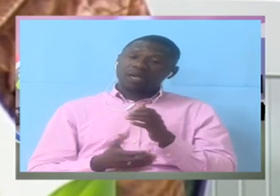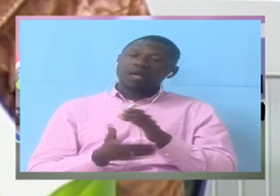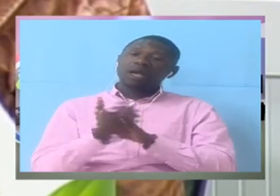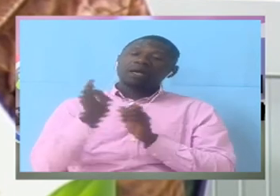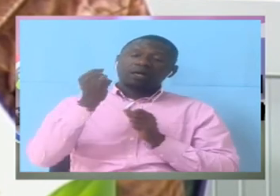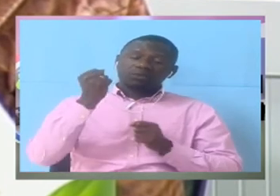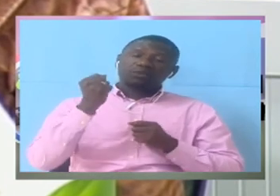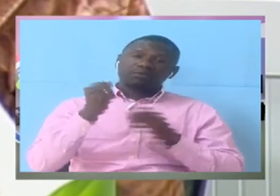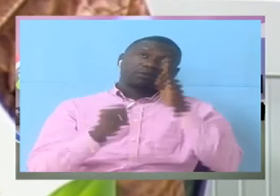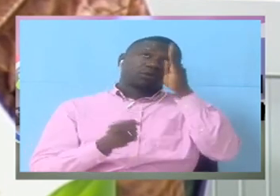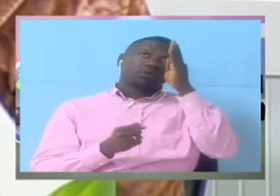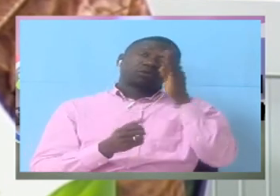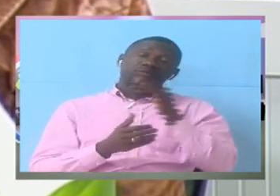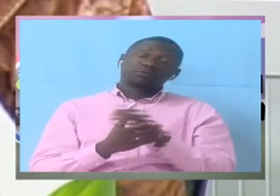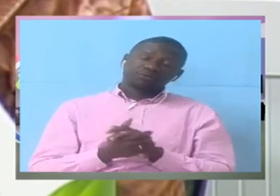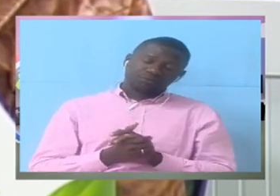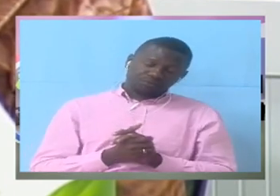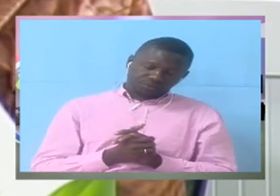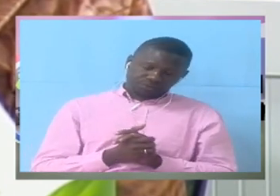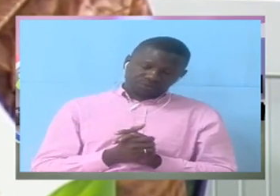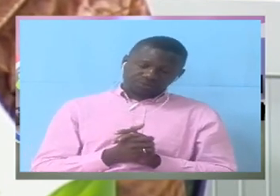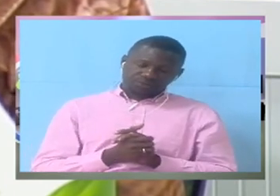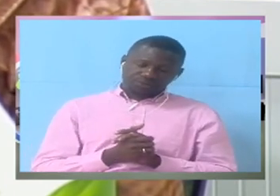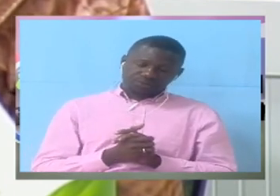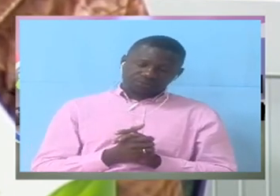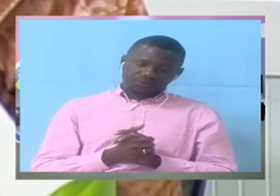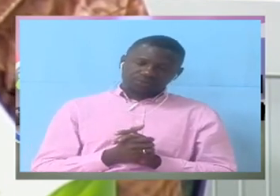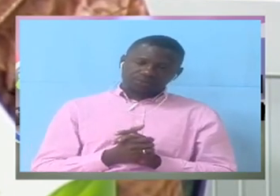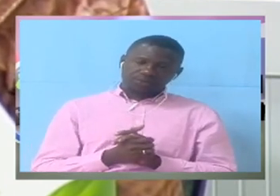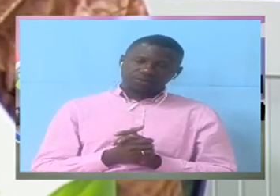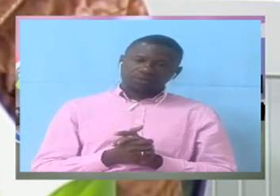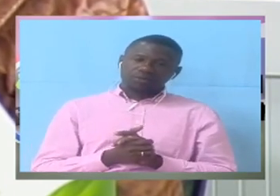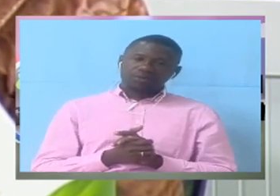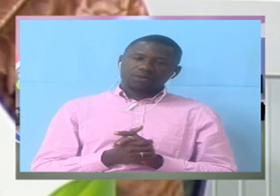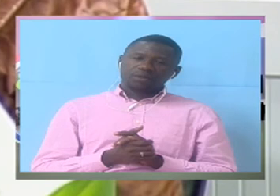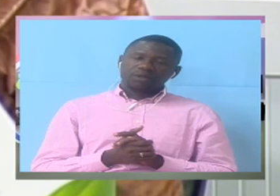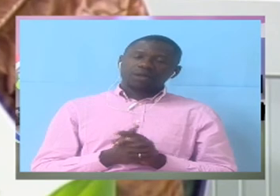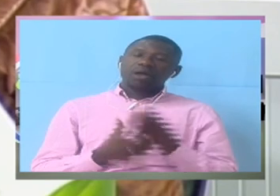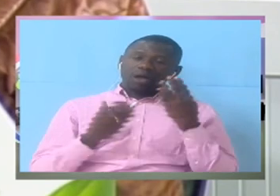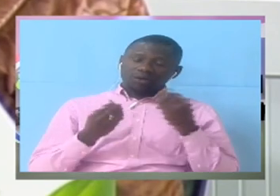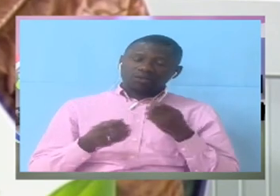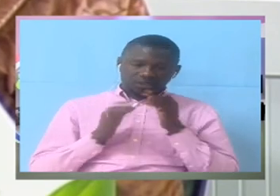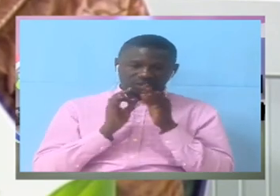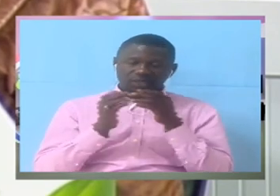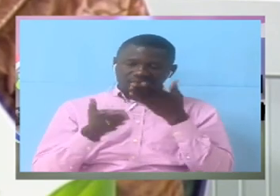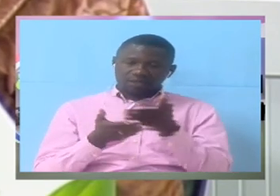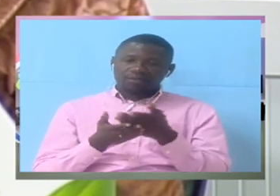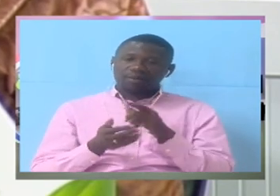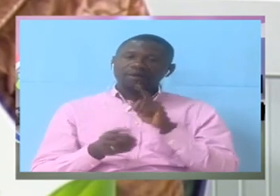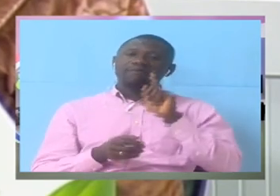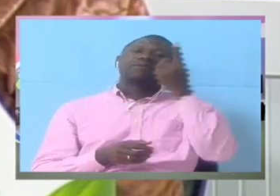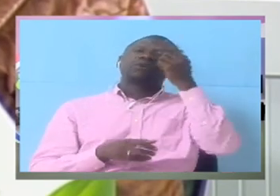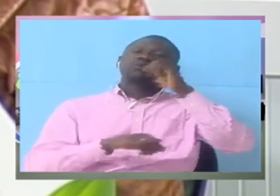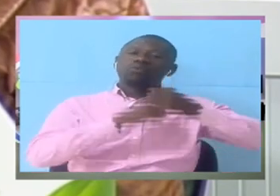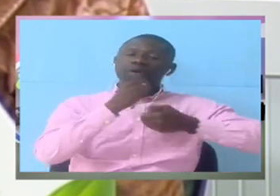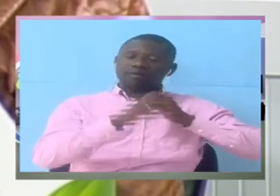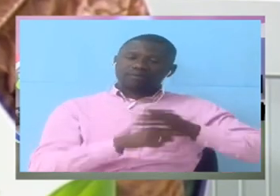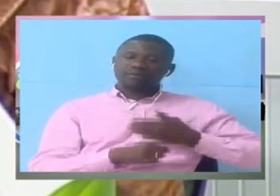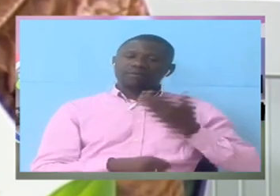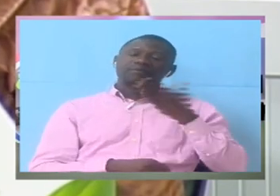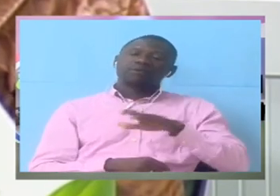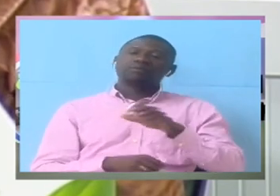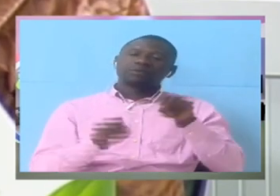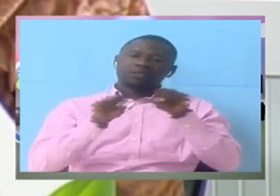Senegalese. I said here earlier on that my first wife